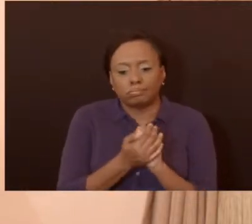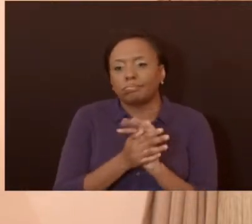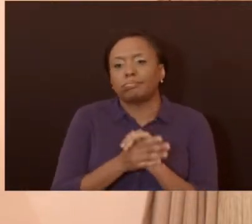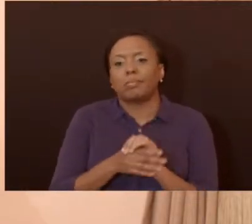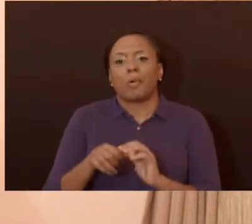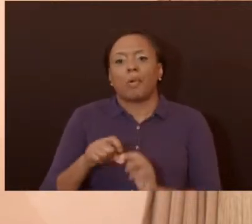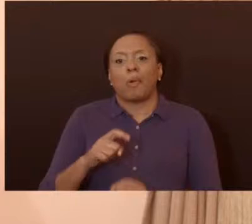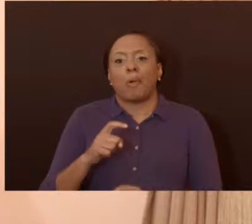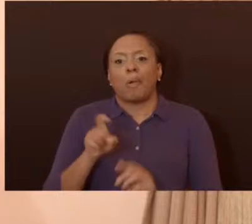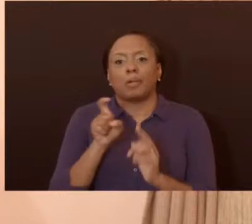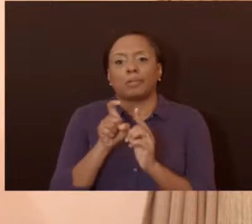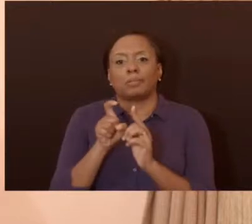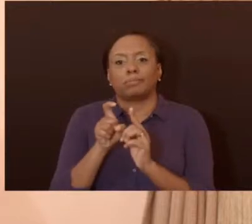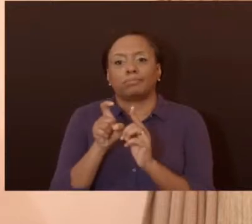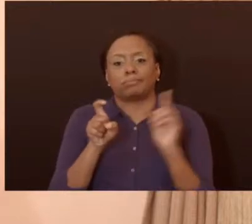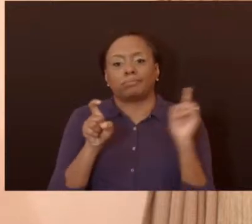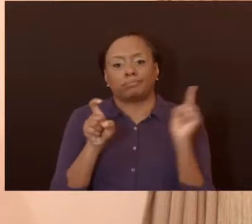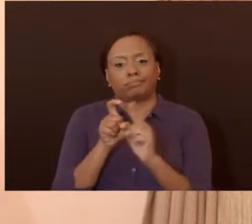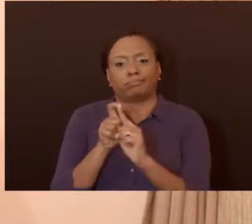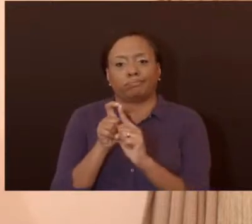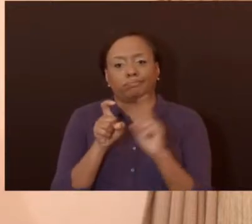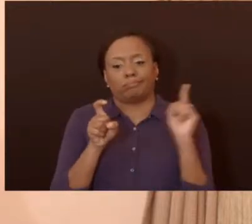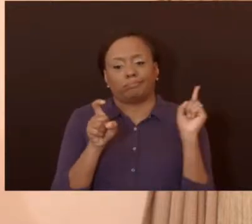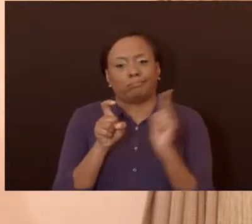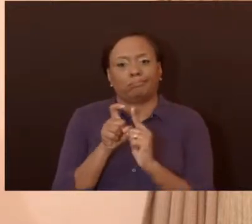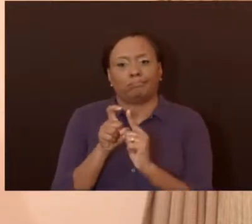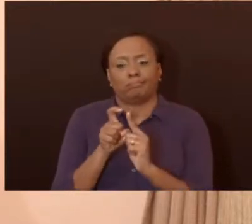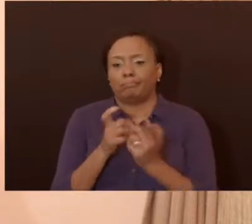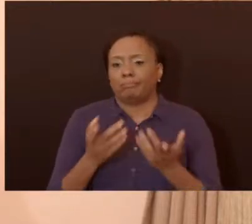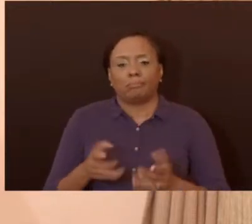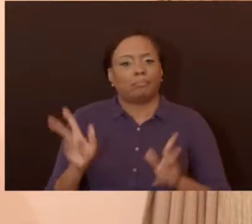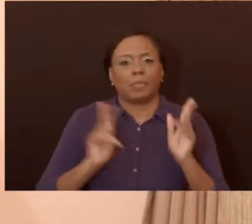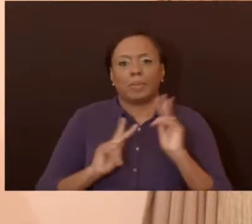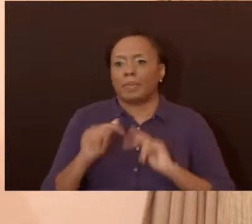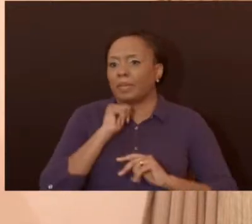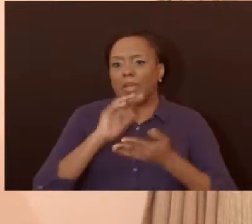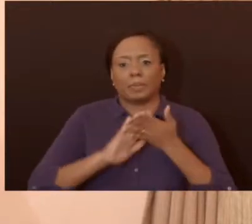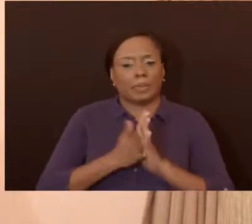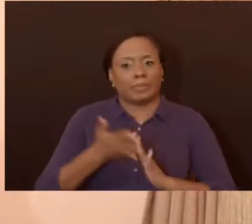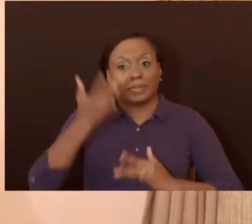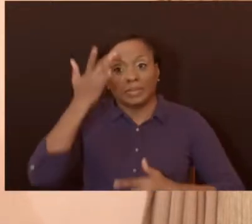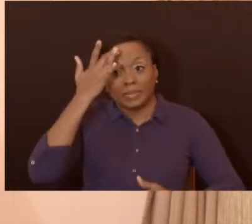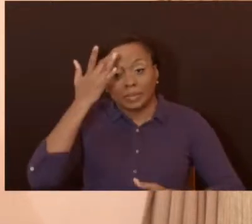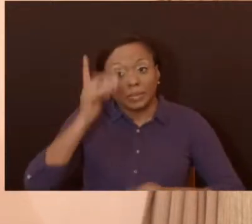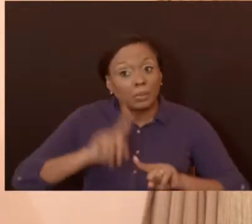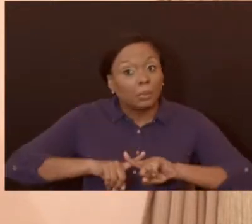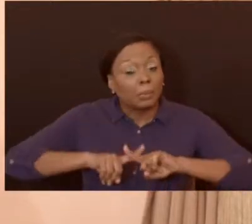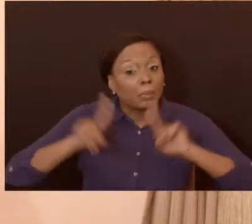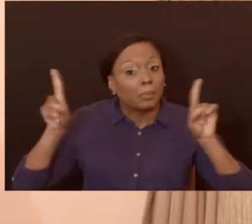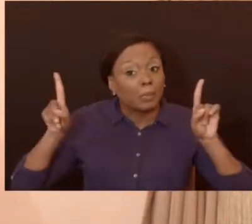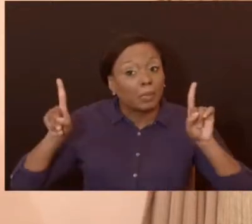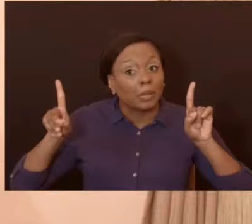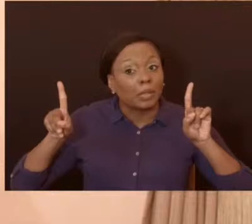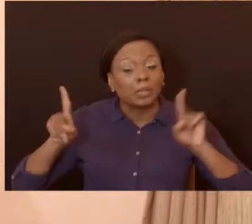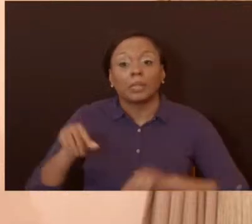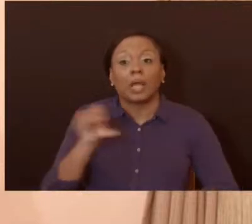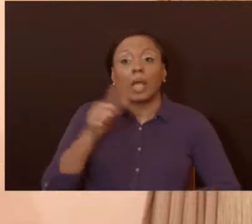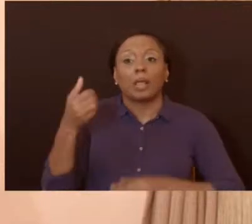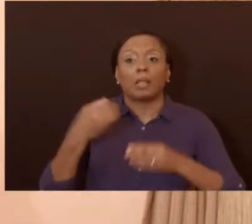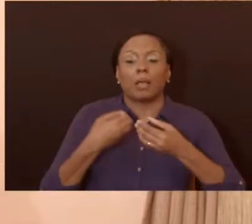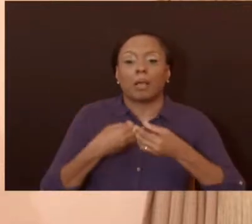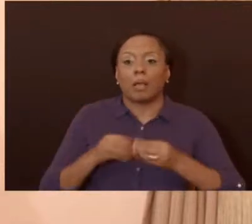of these protocols are in place, and we're not seeing persons become ill. What we're seeing is in the back offices,